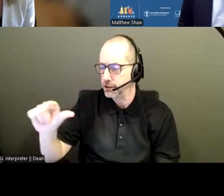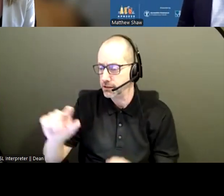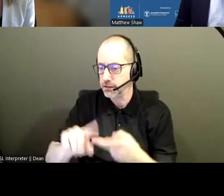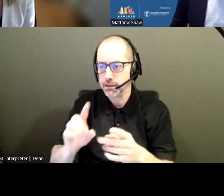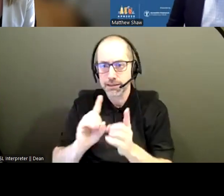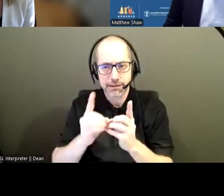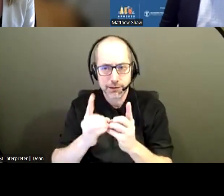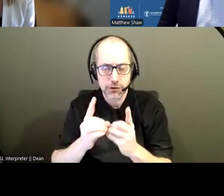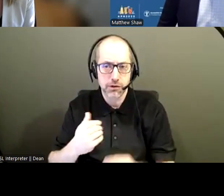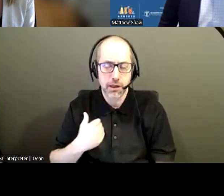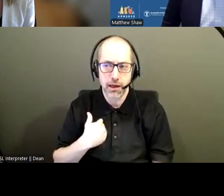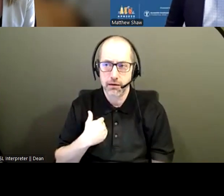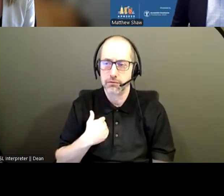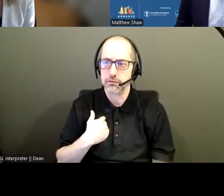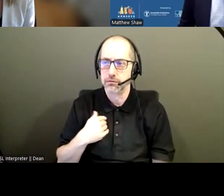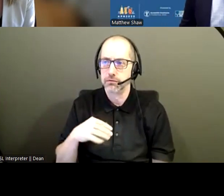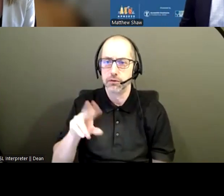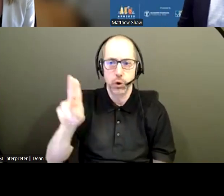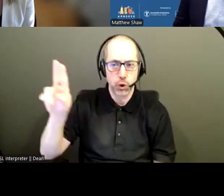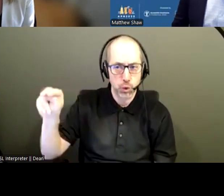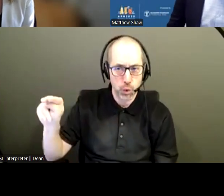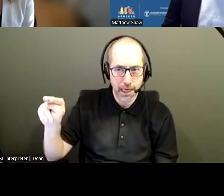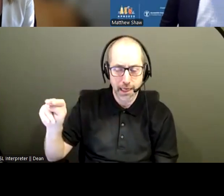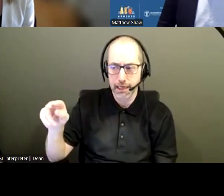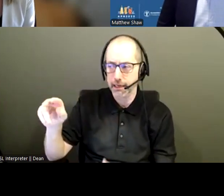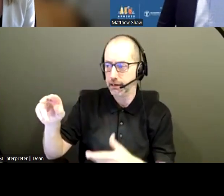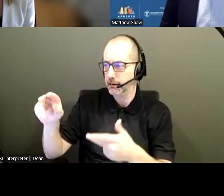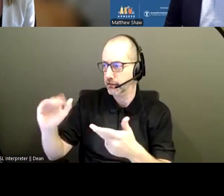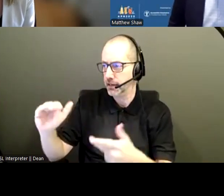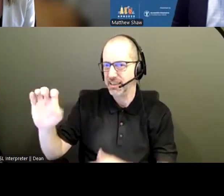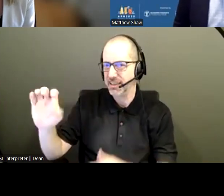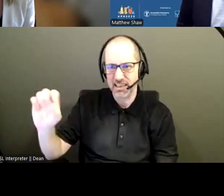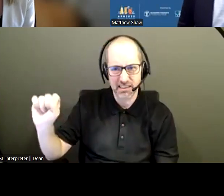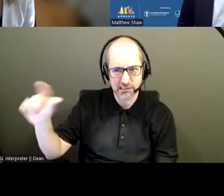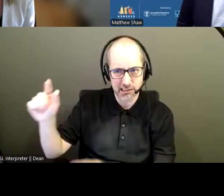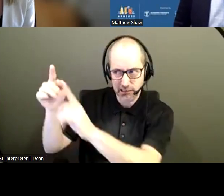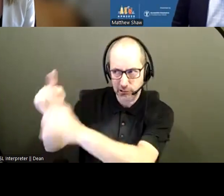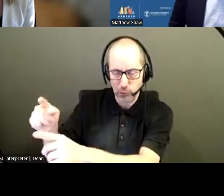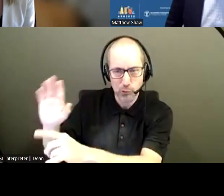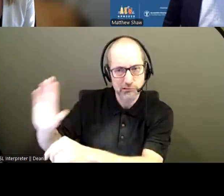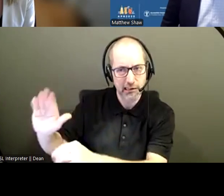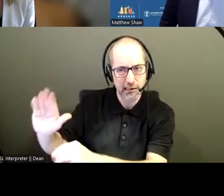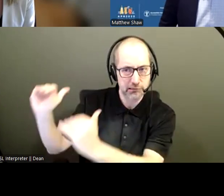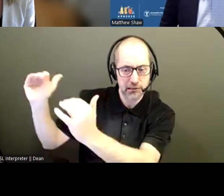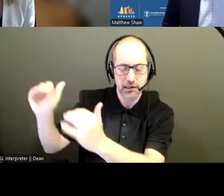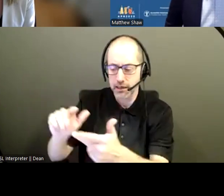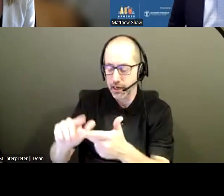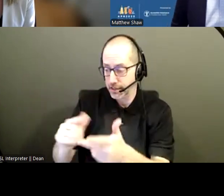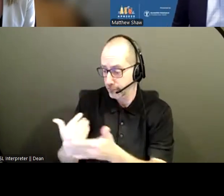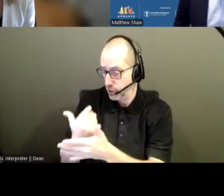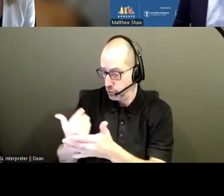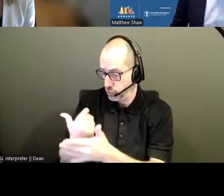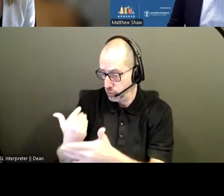have the UN and ESG goals, and we have an emerging body